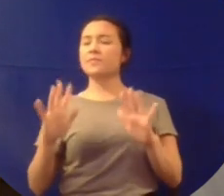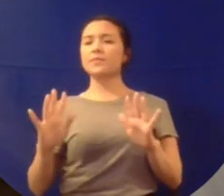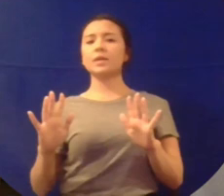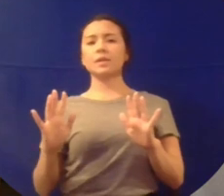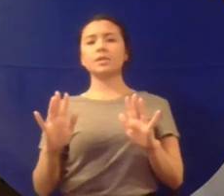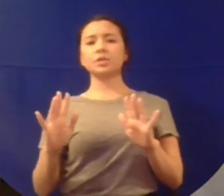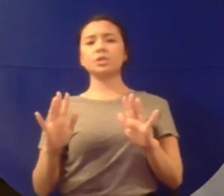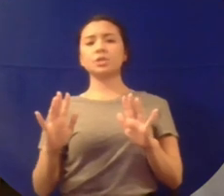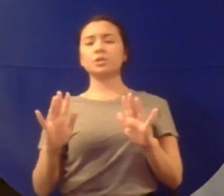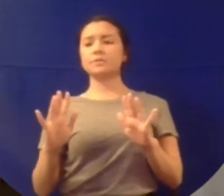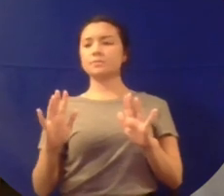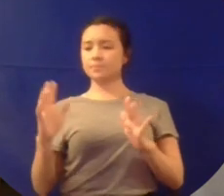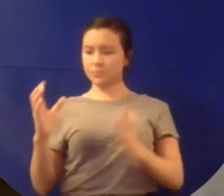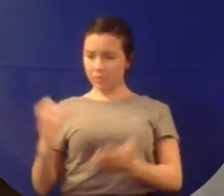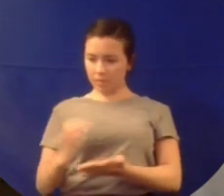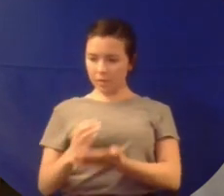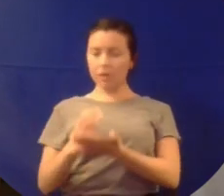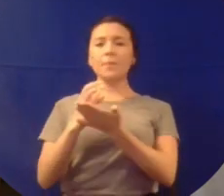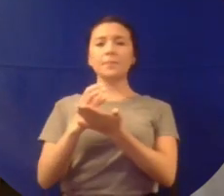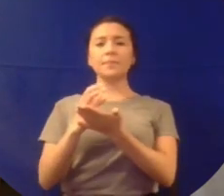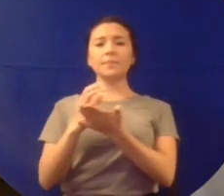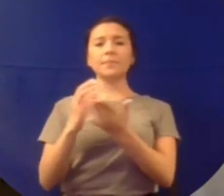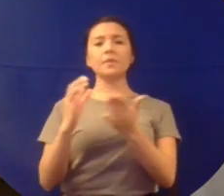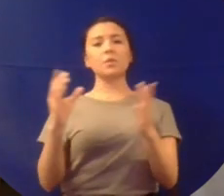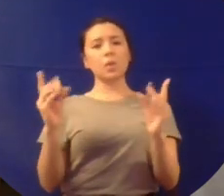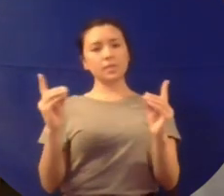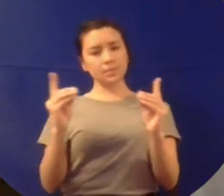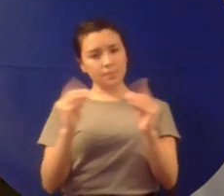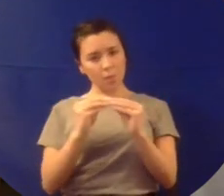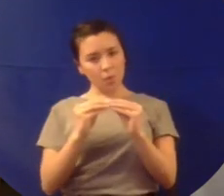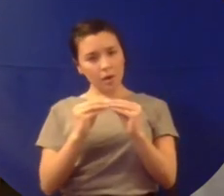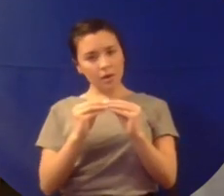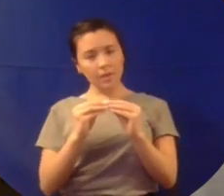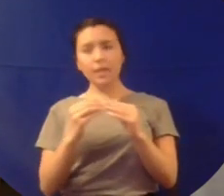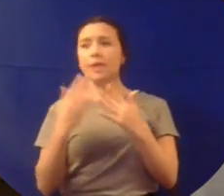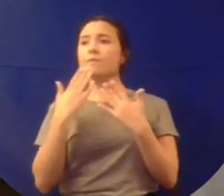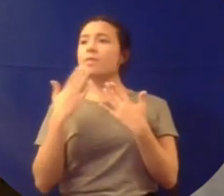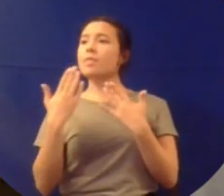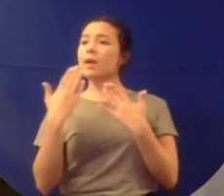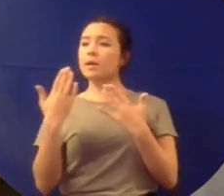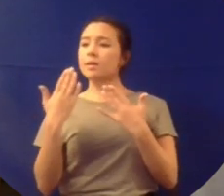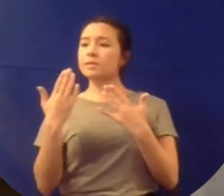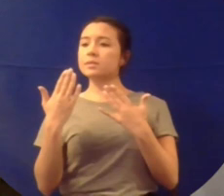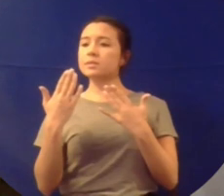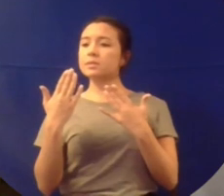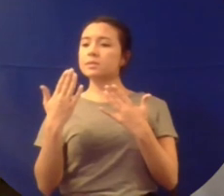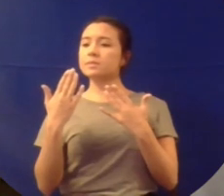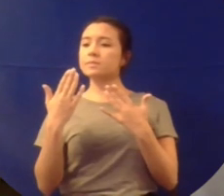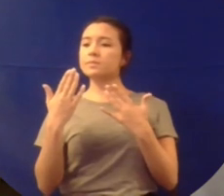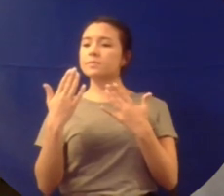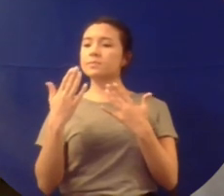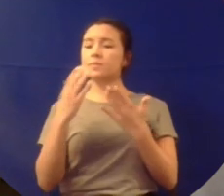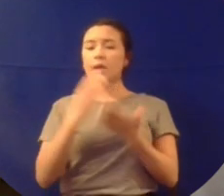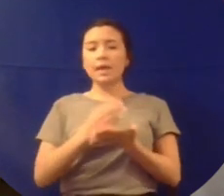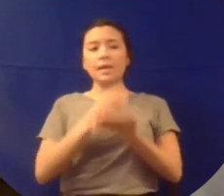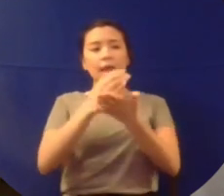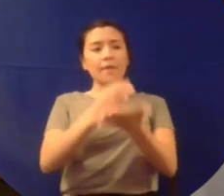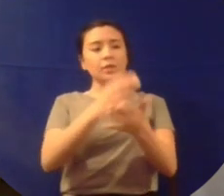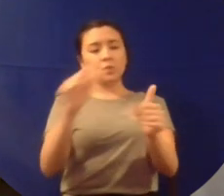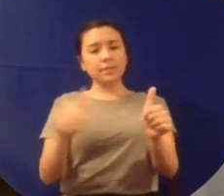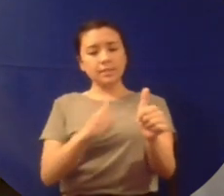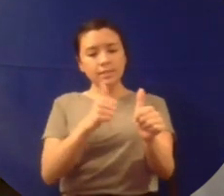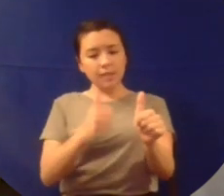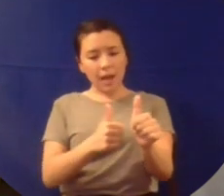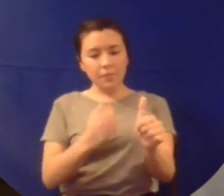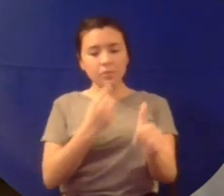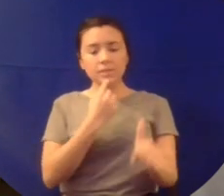In a similar way, when supper was ended, he took the chalice, and once more giving